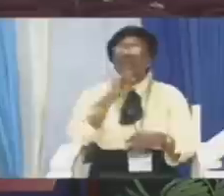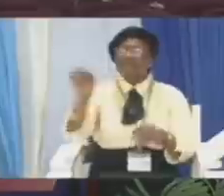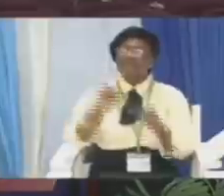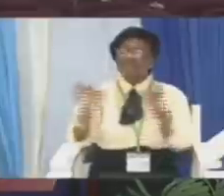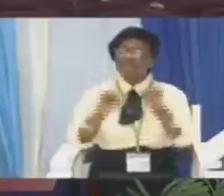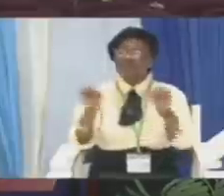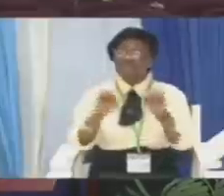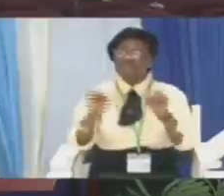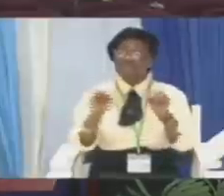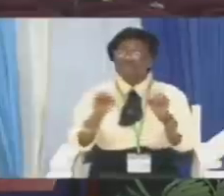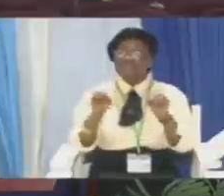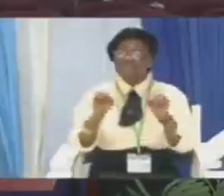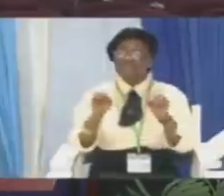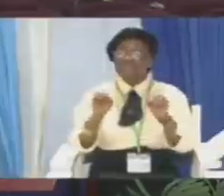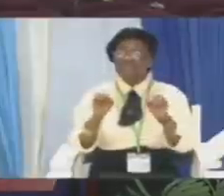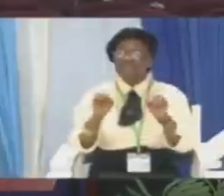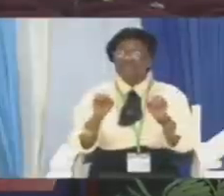nothing